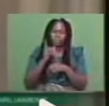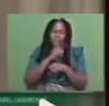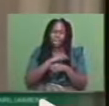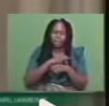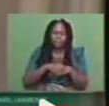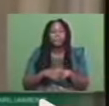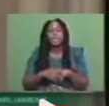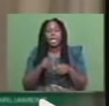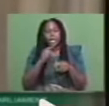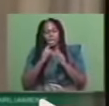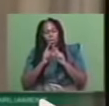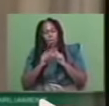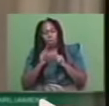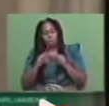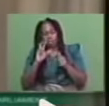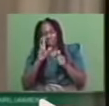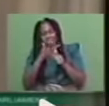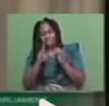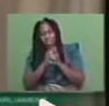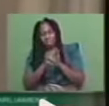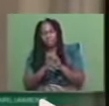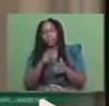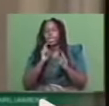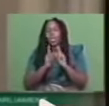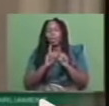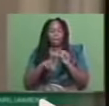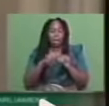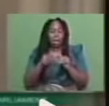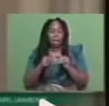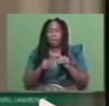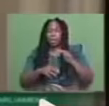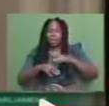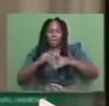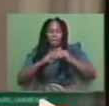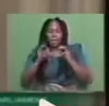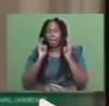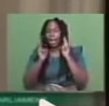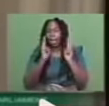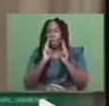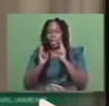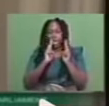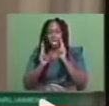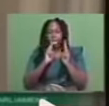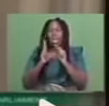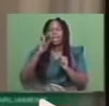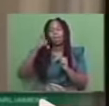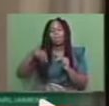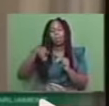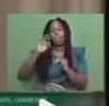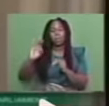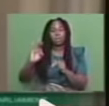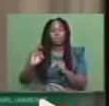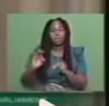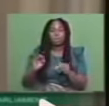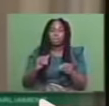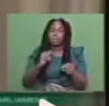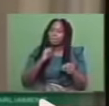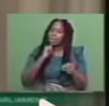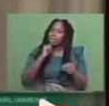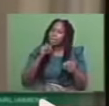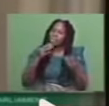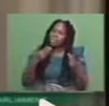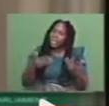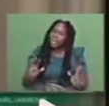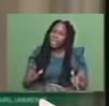that highway 5 years now. You're claiming this as an achievement. And it is still not complete. And I'm talking, these are also